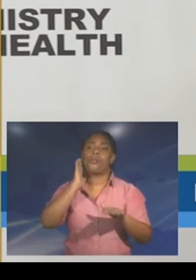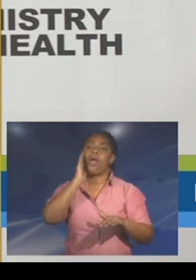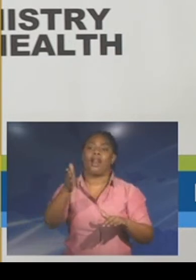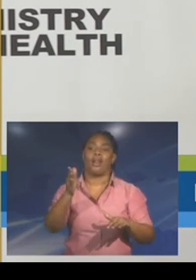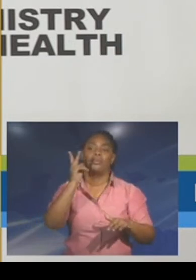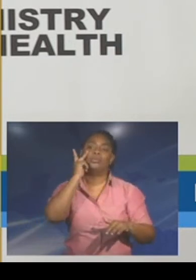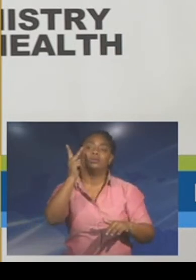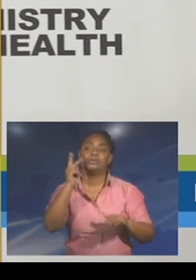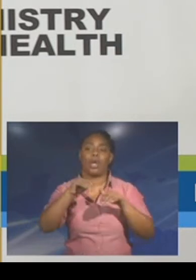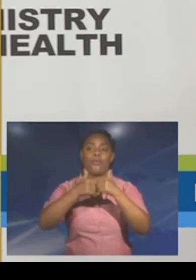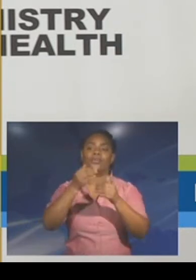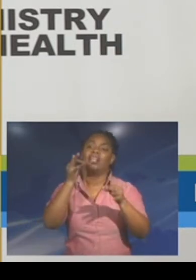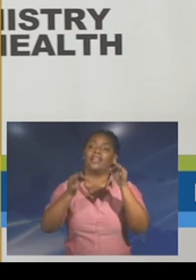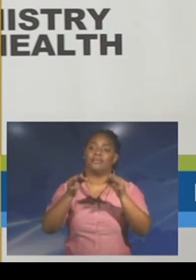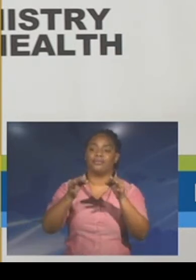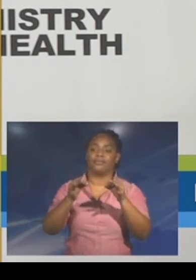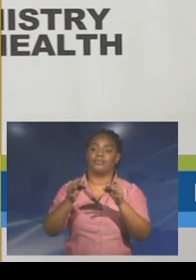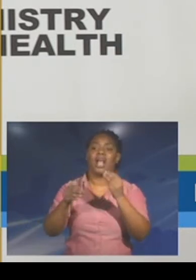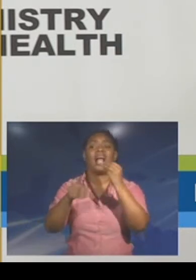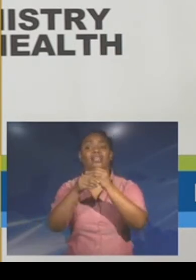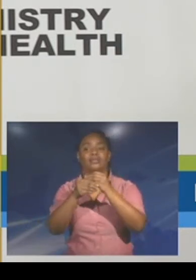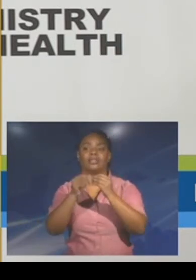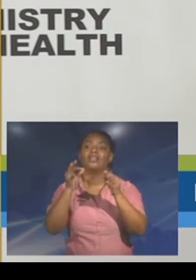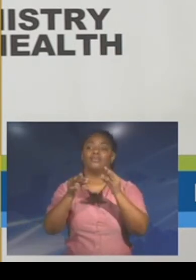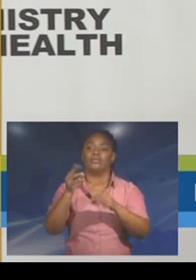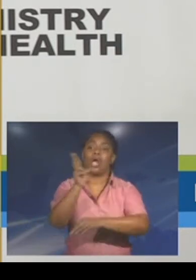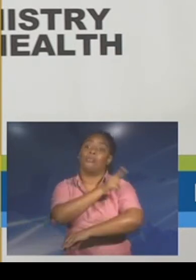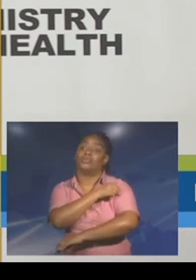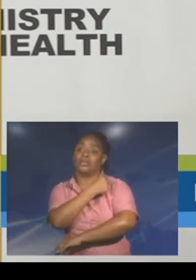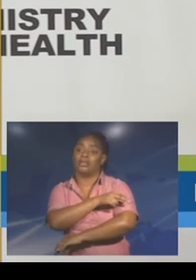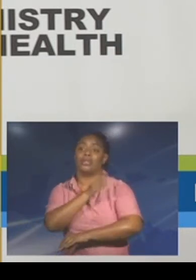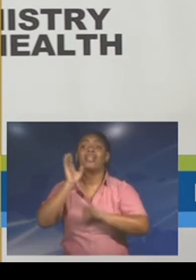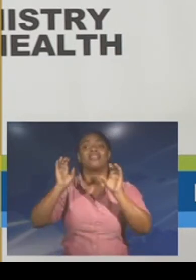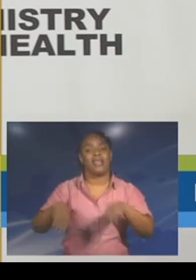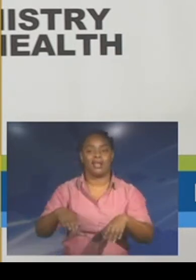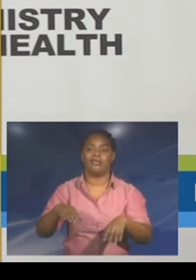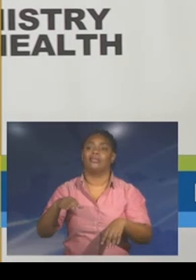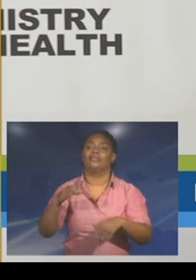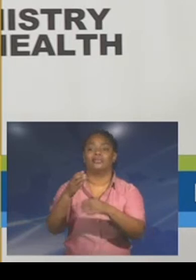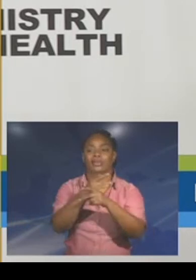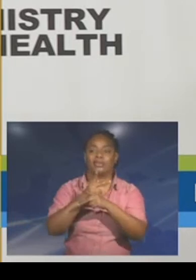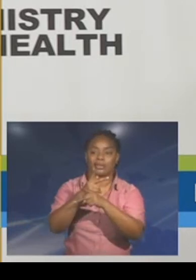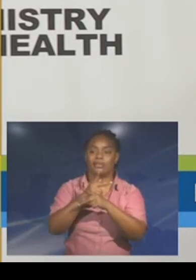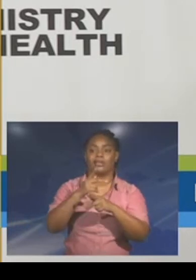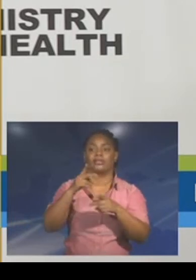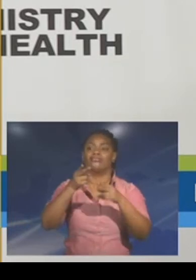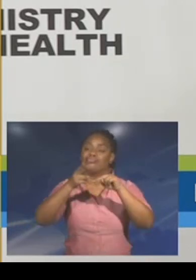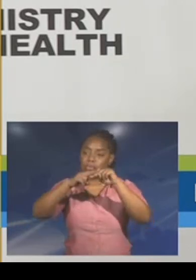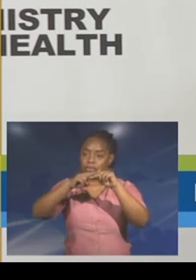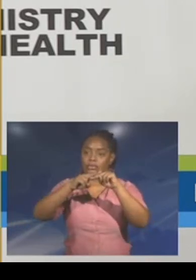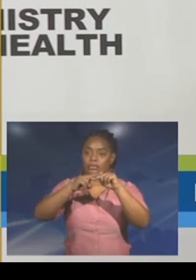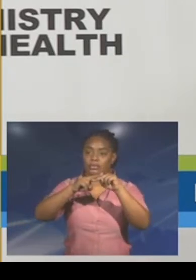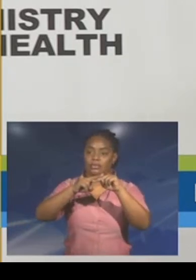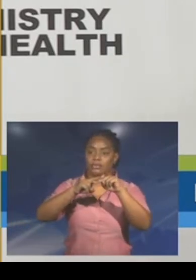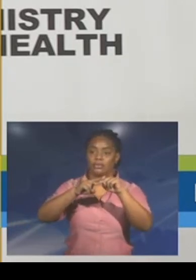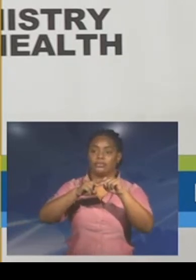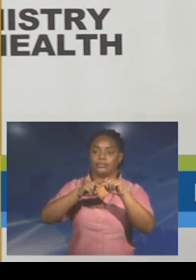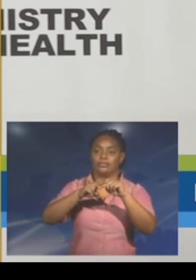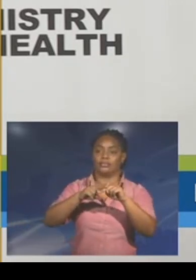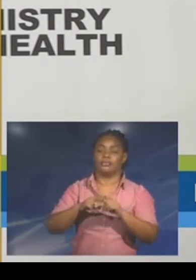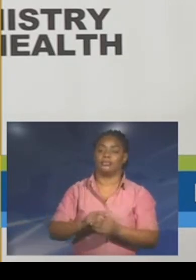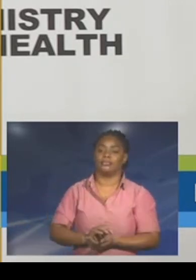health system to deal with what is coming out of the current viral transmission. The fact that some people may